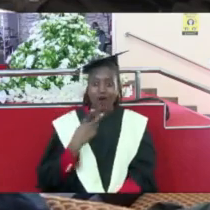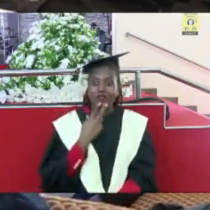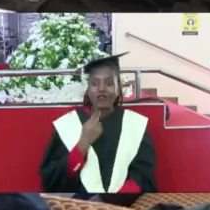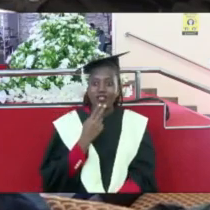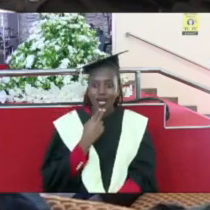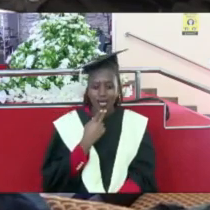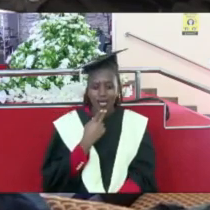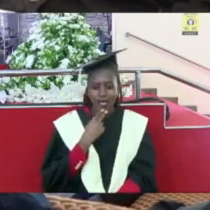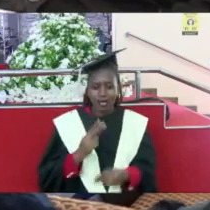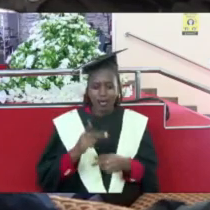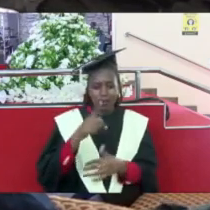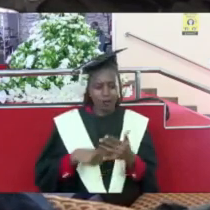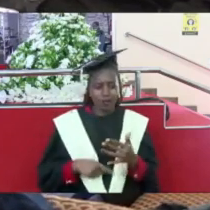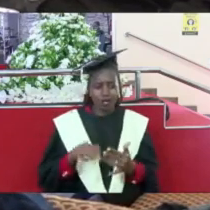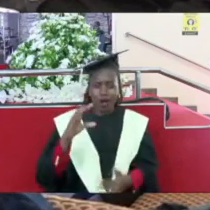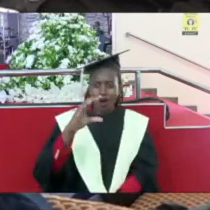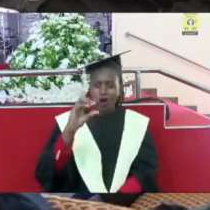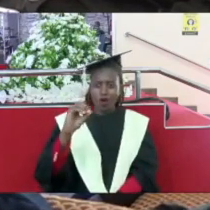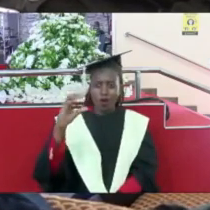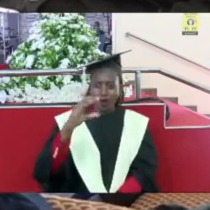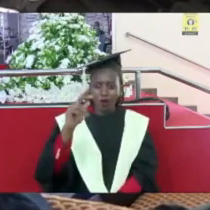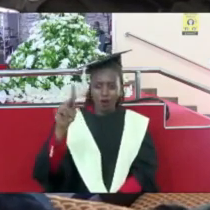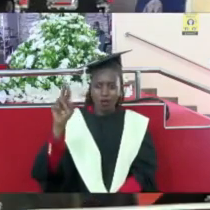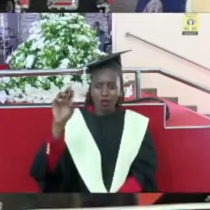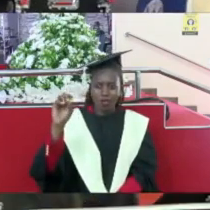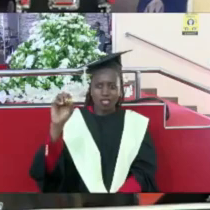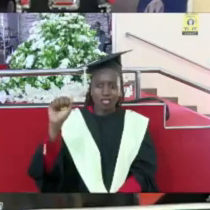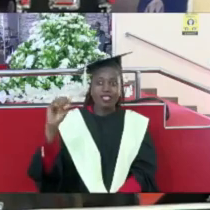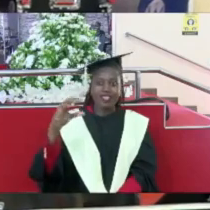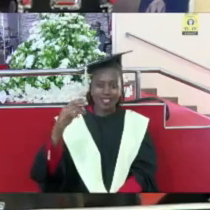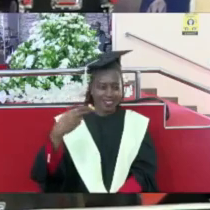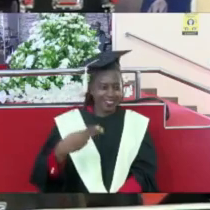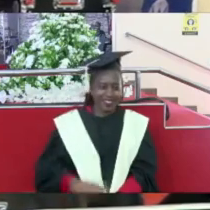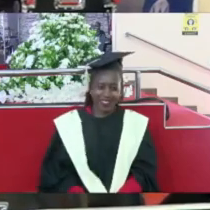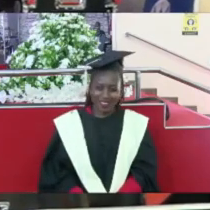cockroach. They were cockroach. Shindwe. Shindwe.